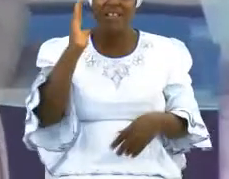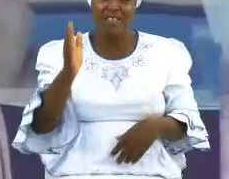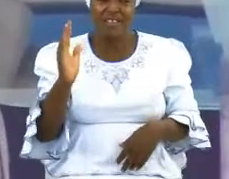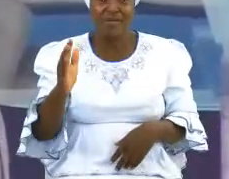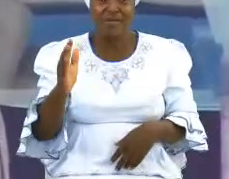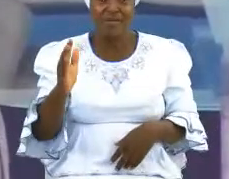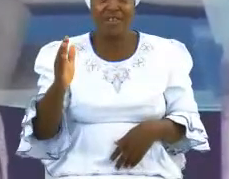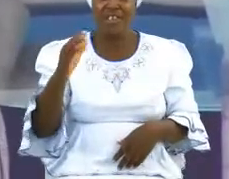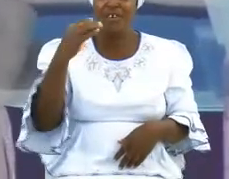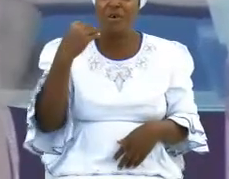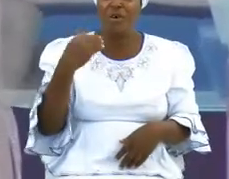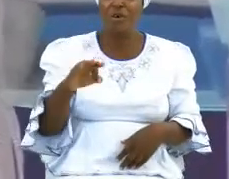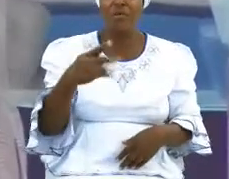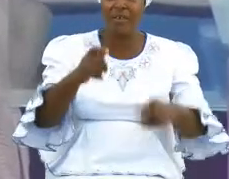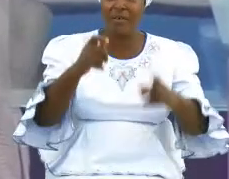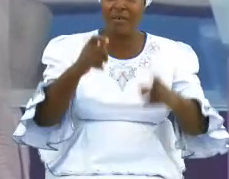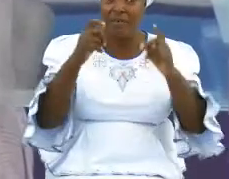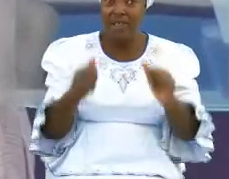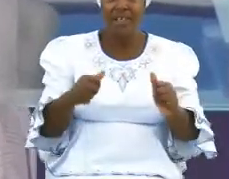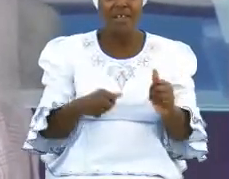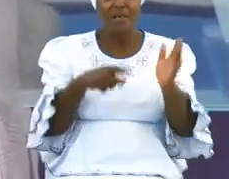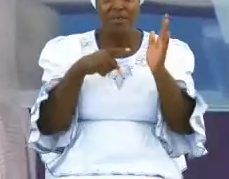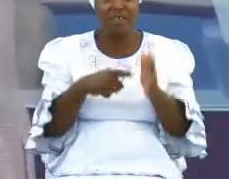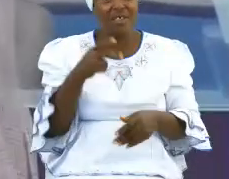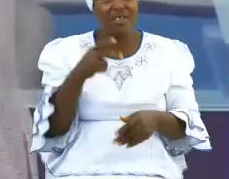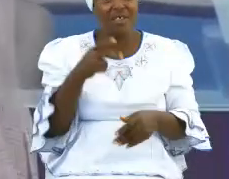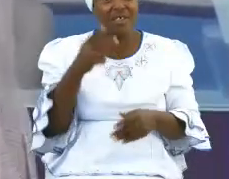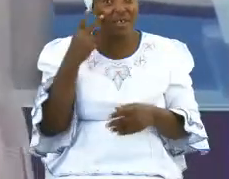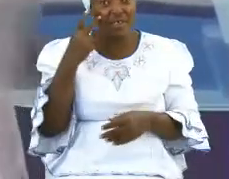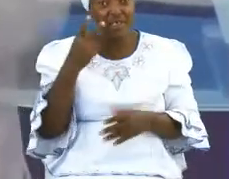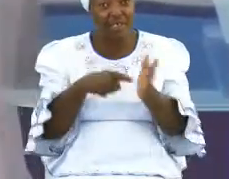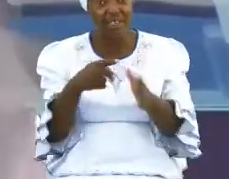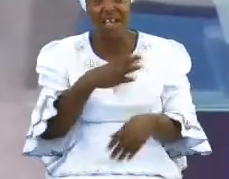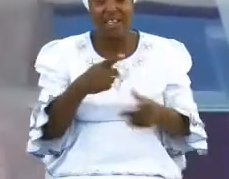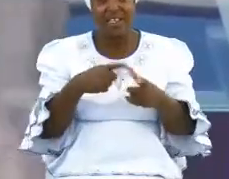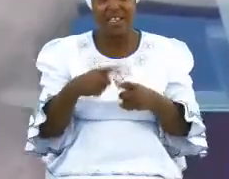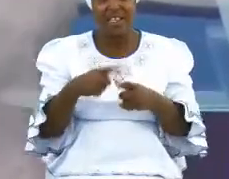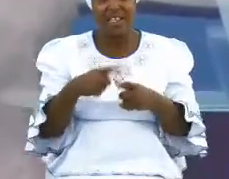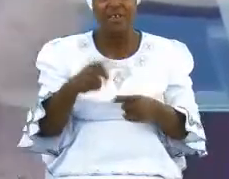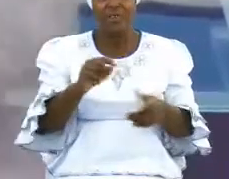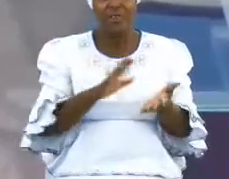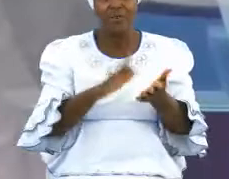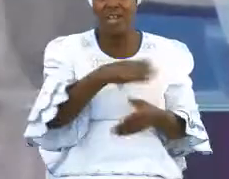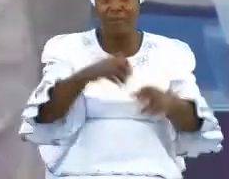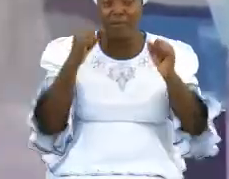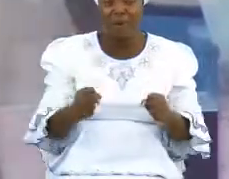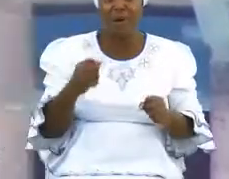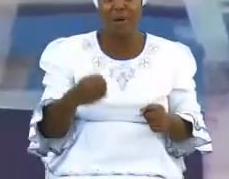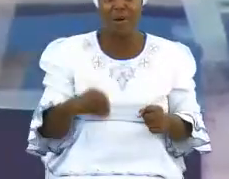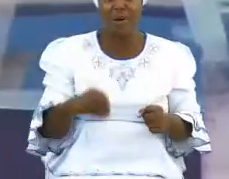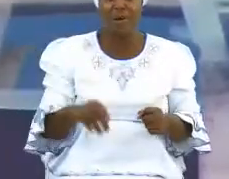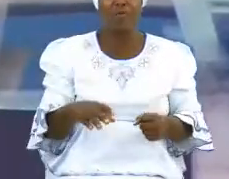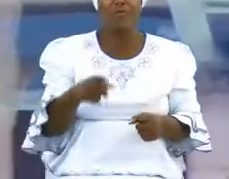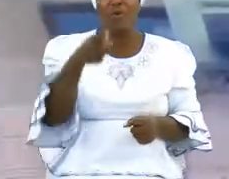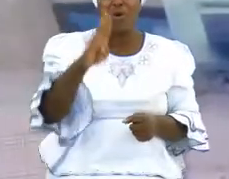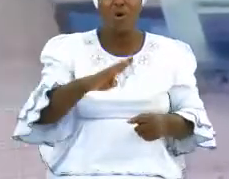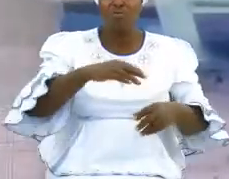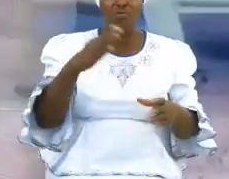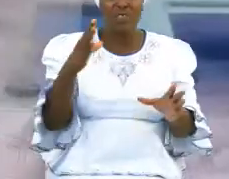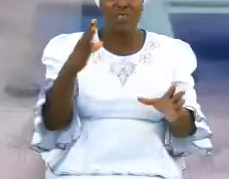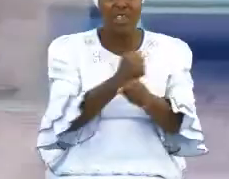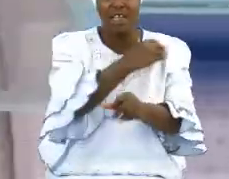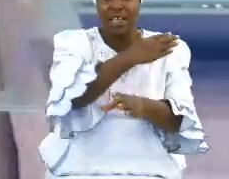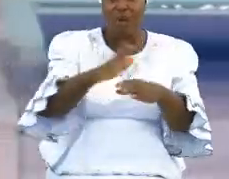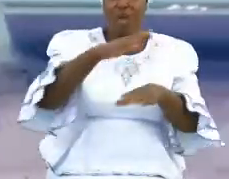the immediate manifestation of the glory and the power of God to roll away all your